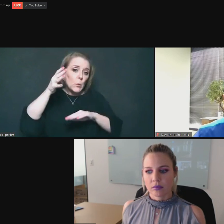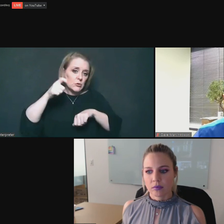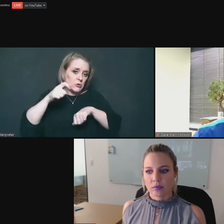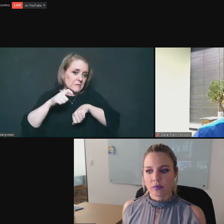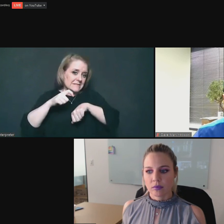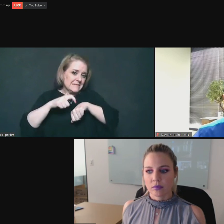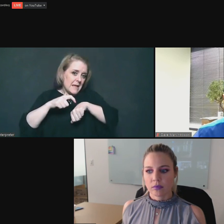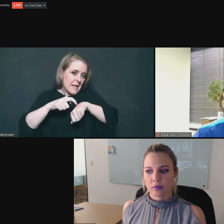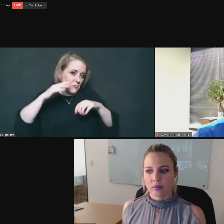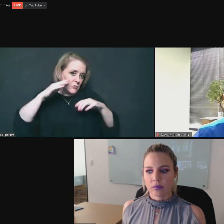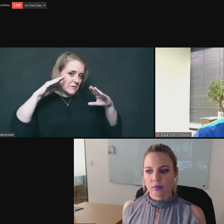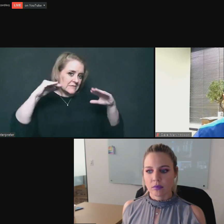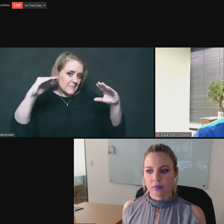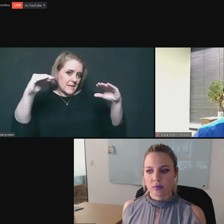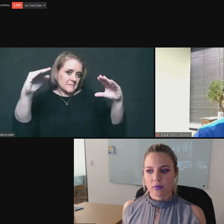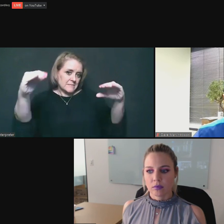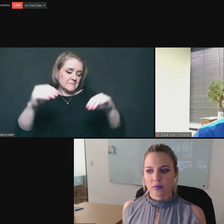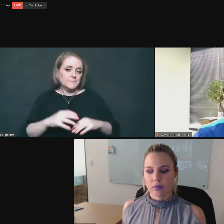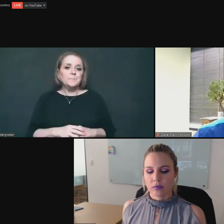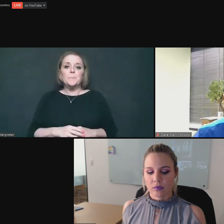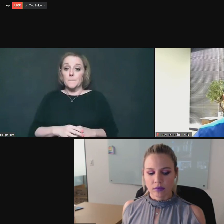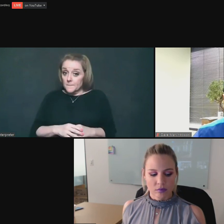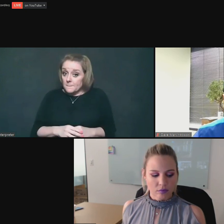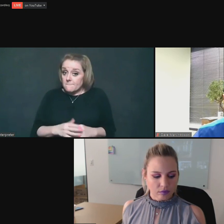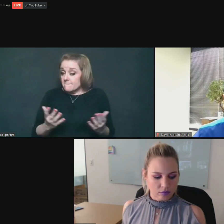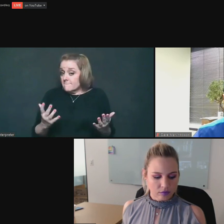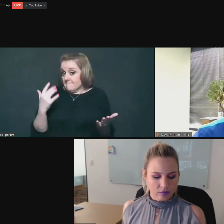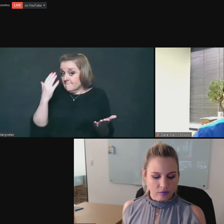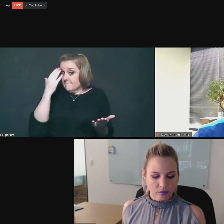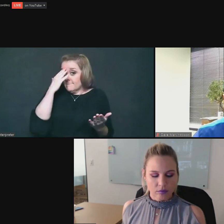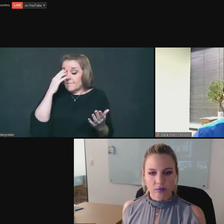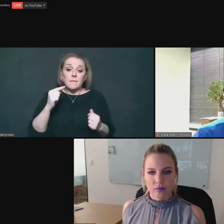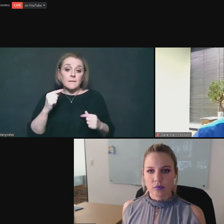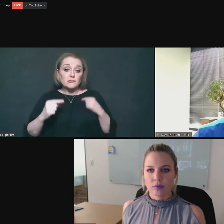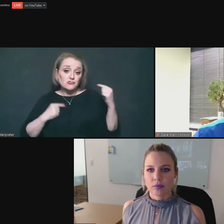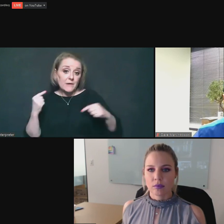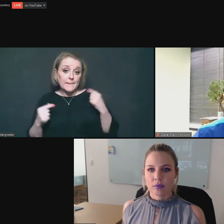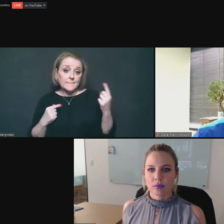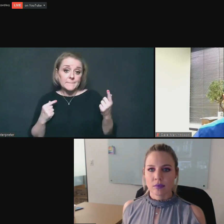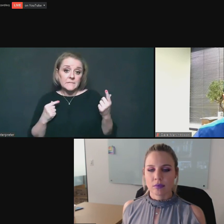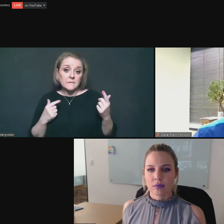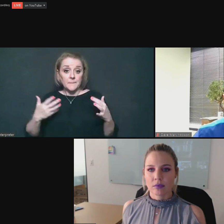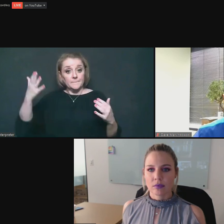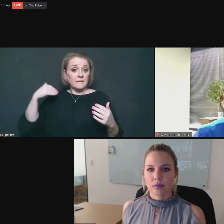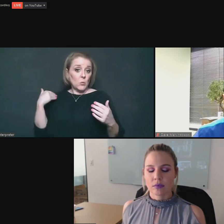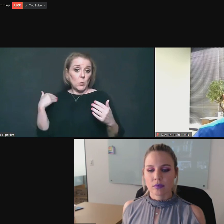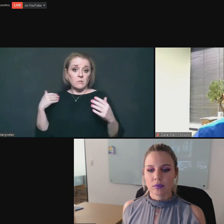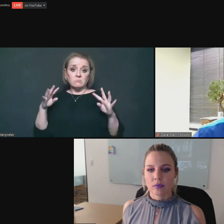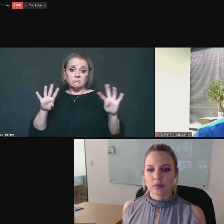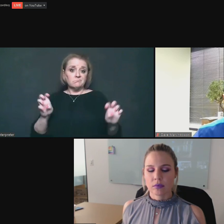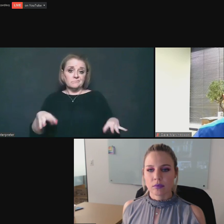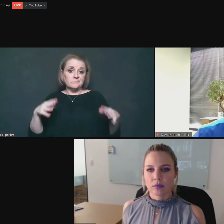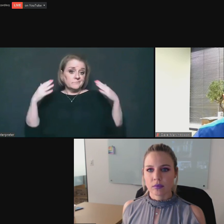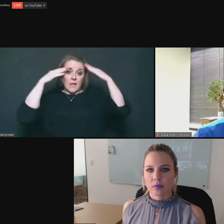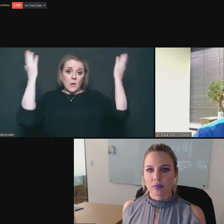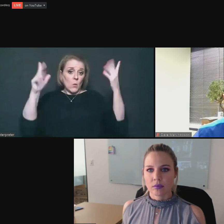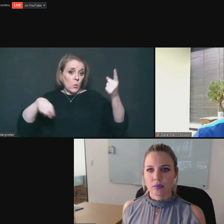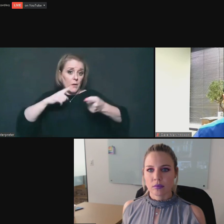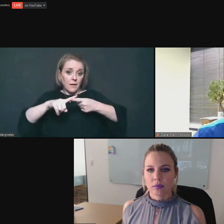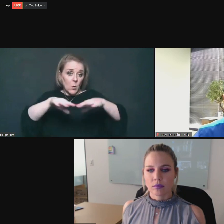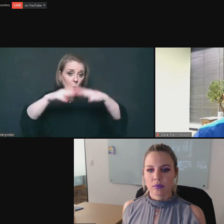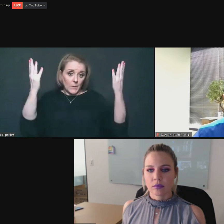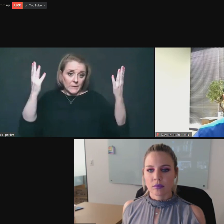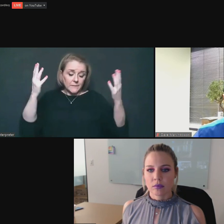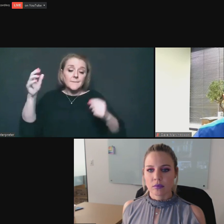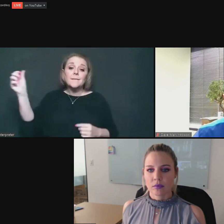say. At least now we know where we are with gyms, rather than wondering at what point in time an